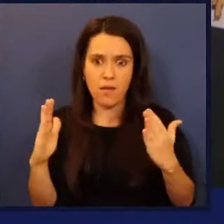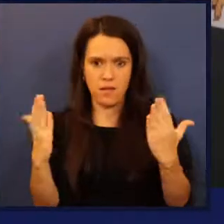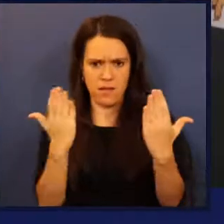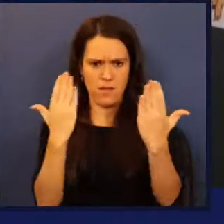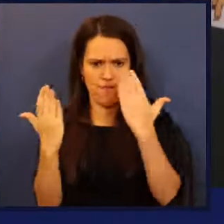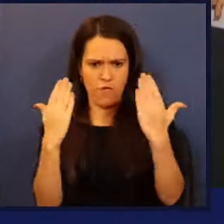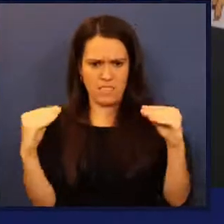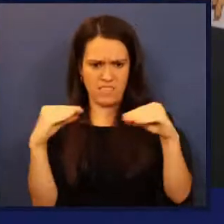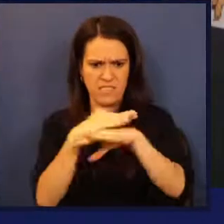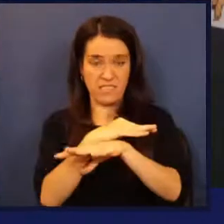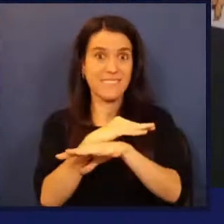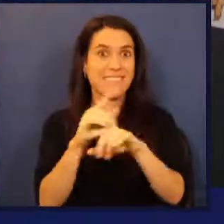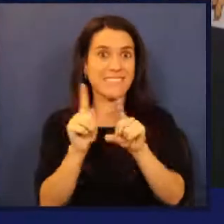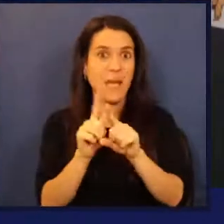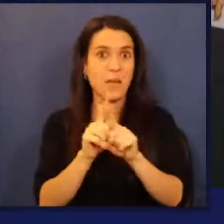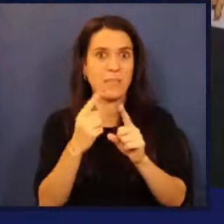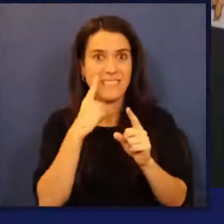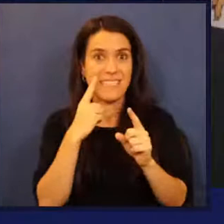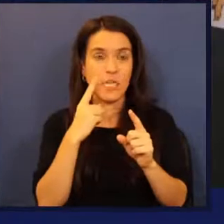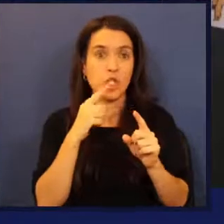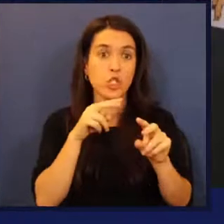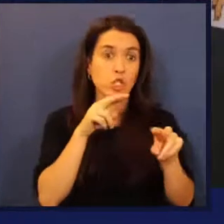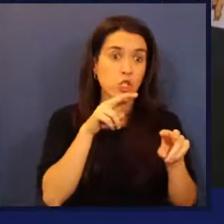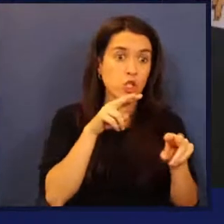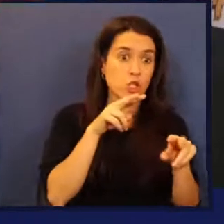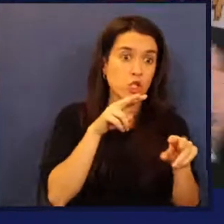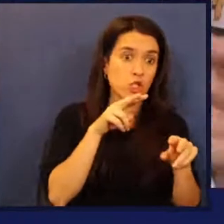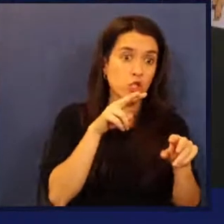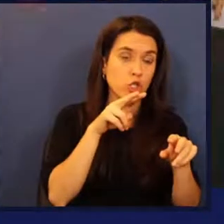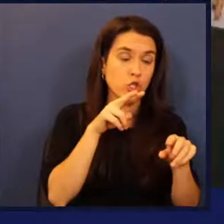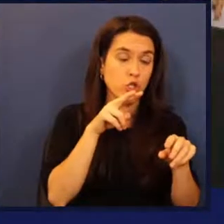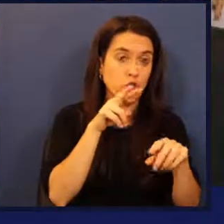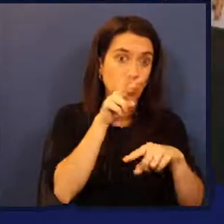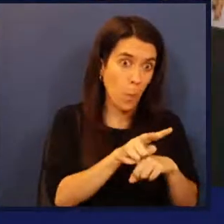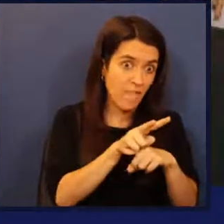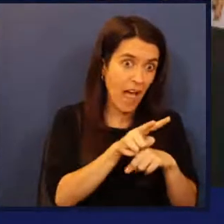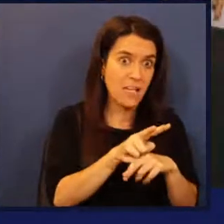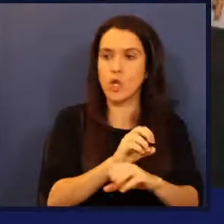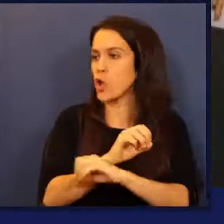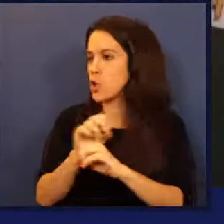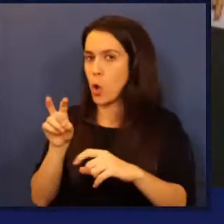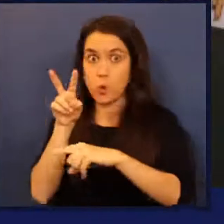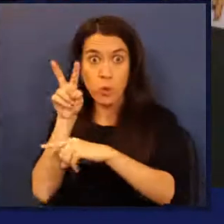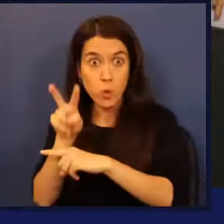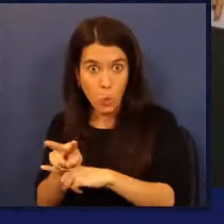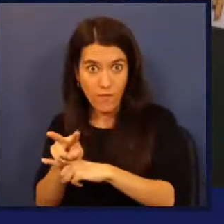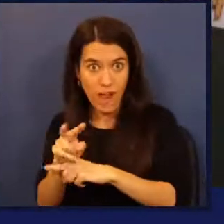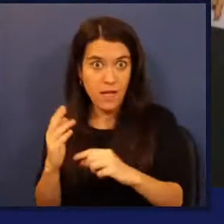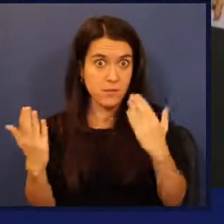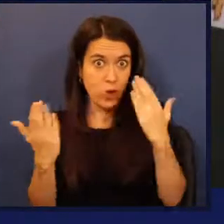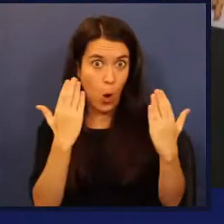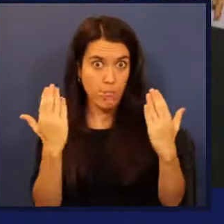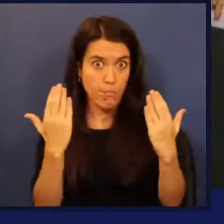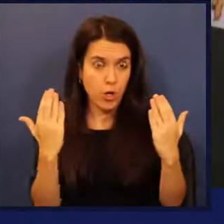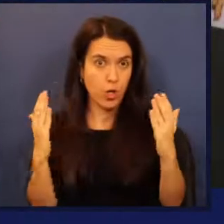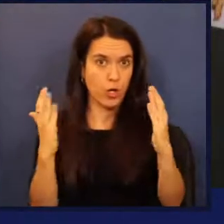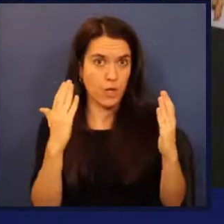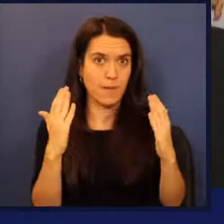the distance between the unsupervised data, between the unsupervised models, between the data, like the trained data